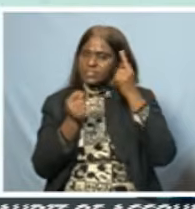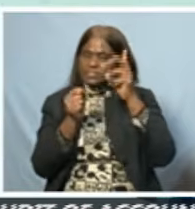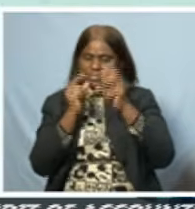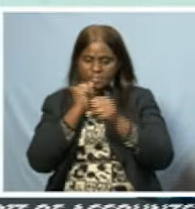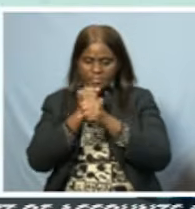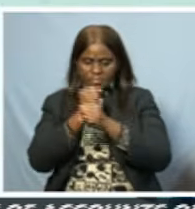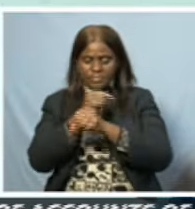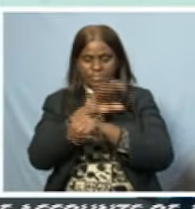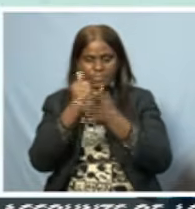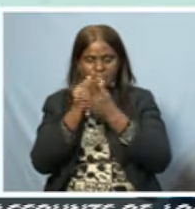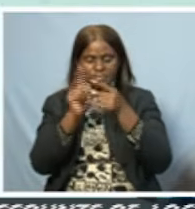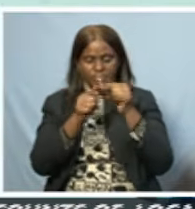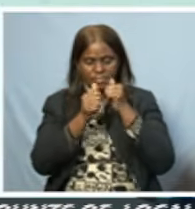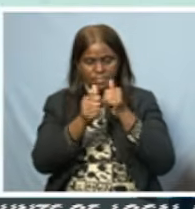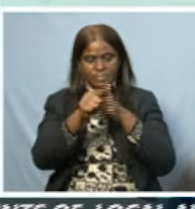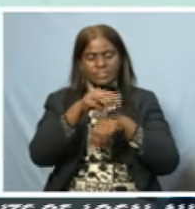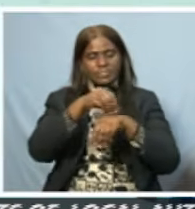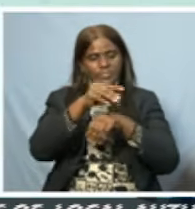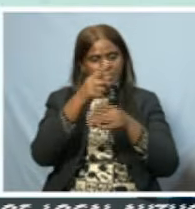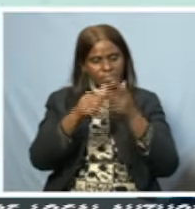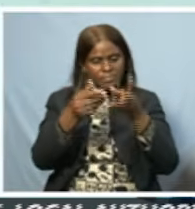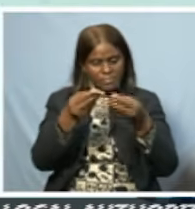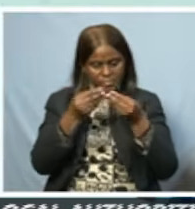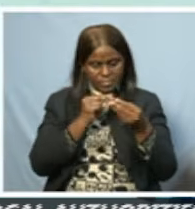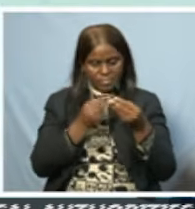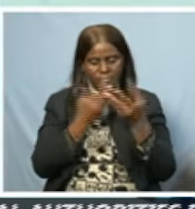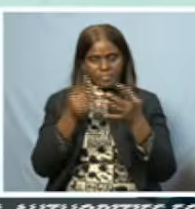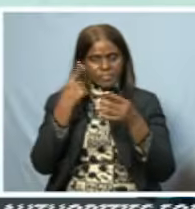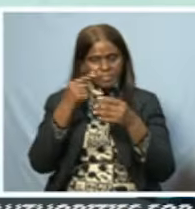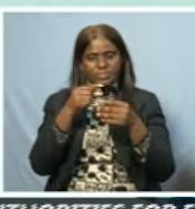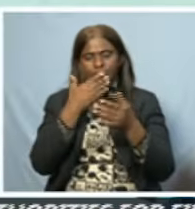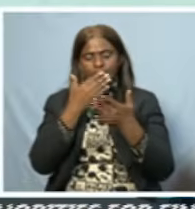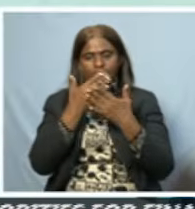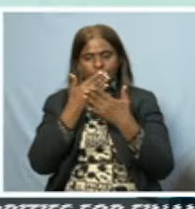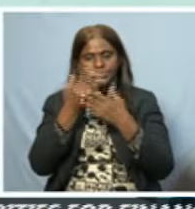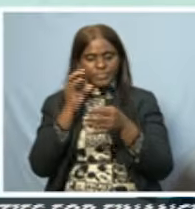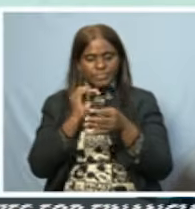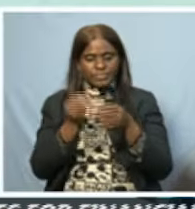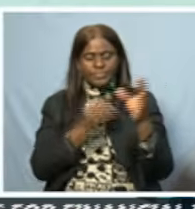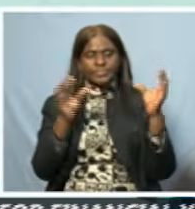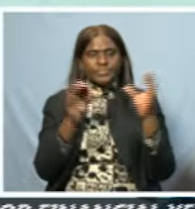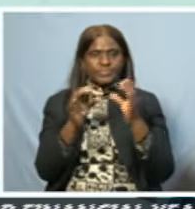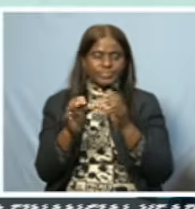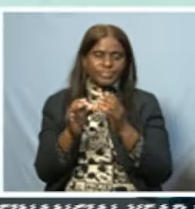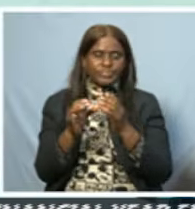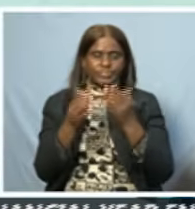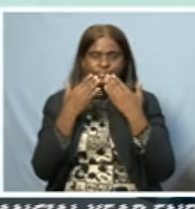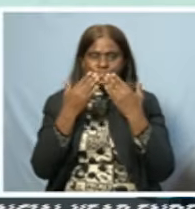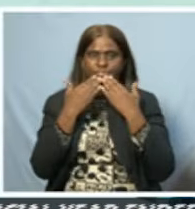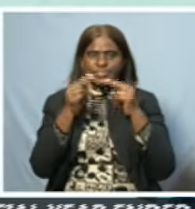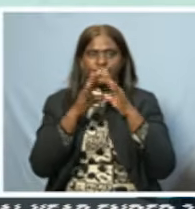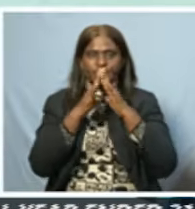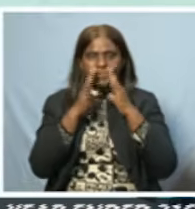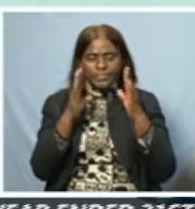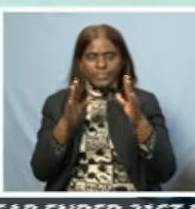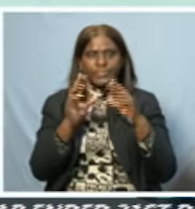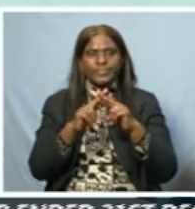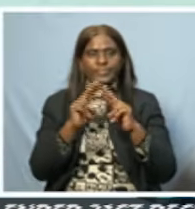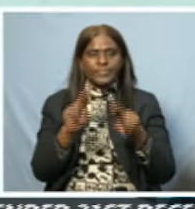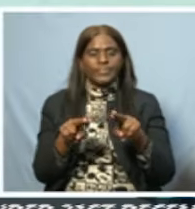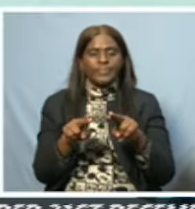the clock to follow this guidance you have given for the common good of our community. Thank you so much,